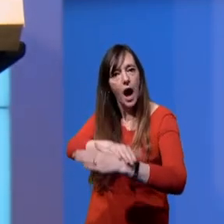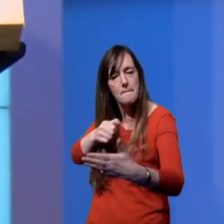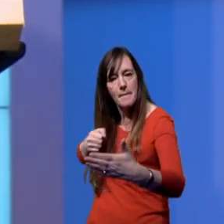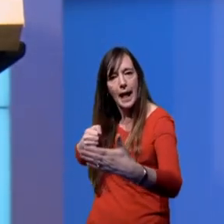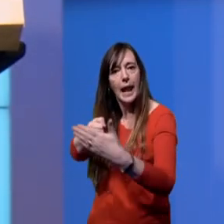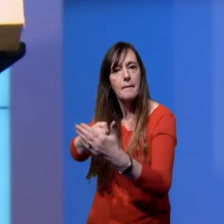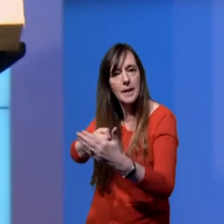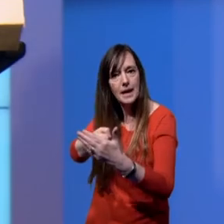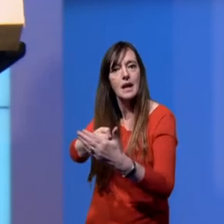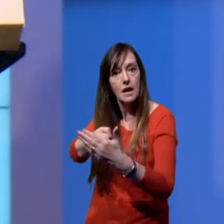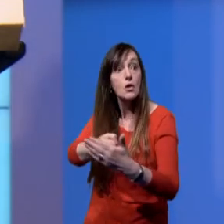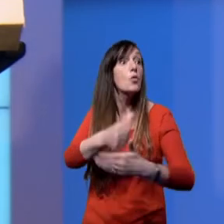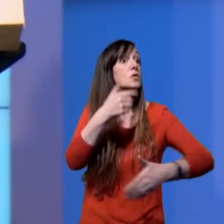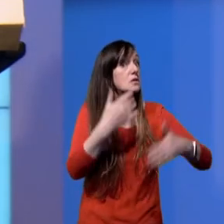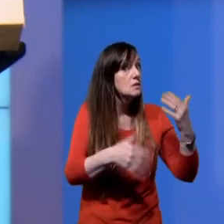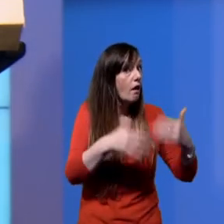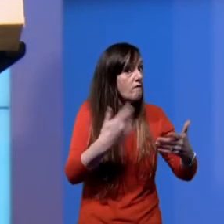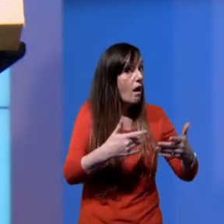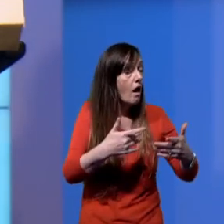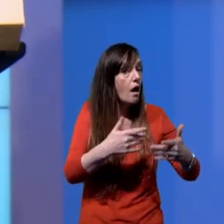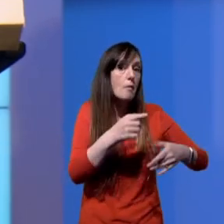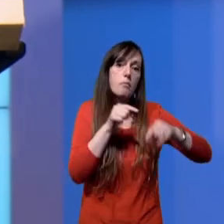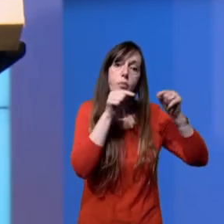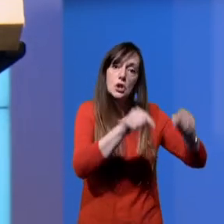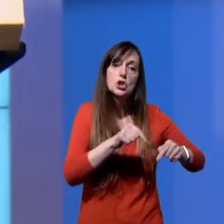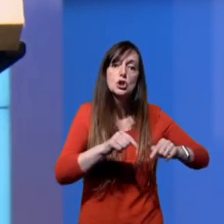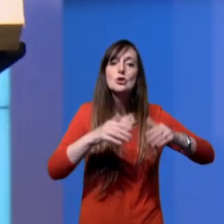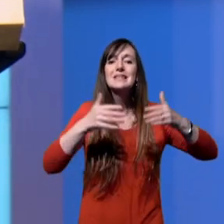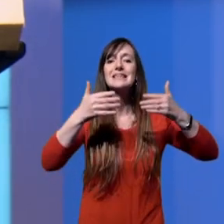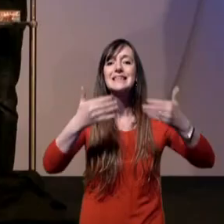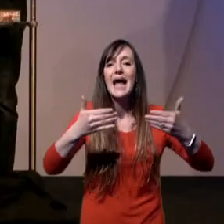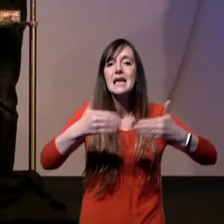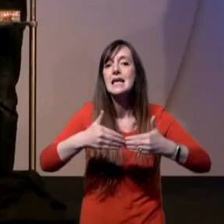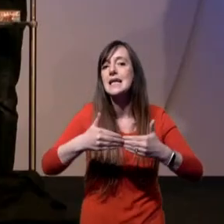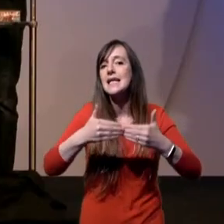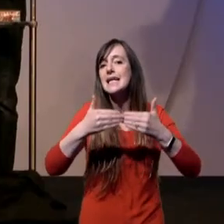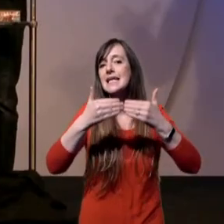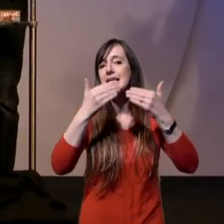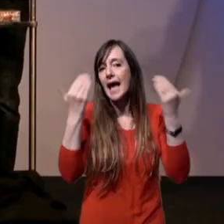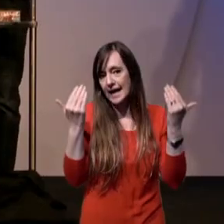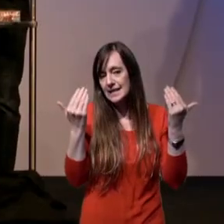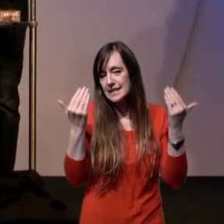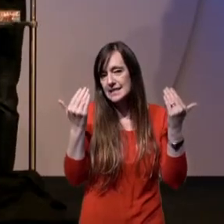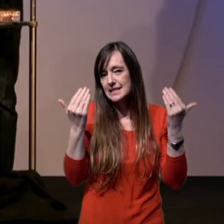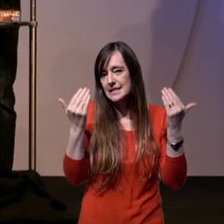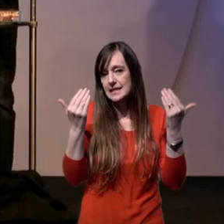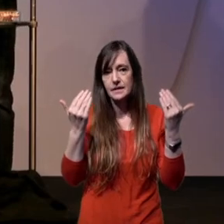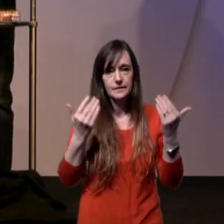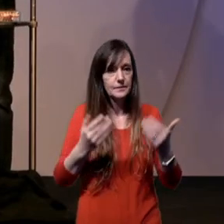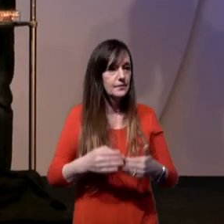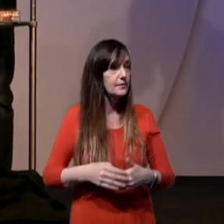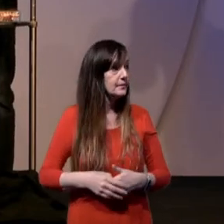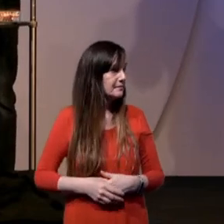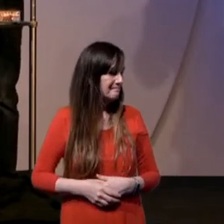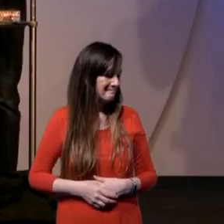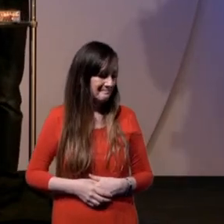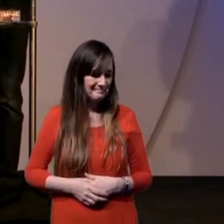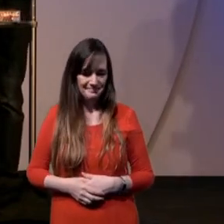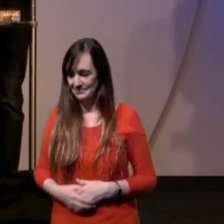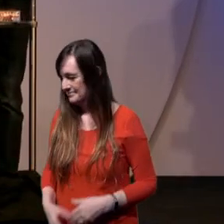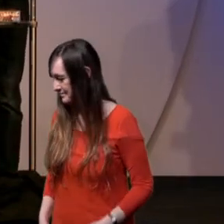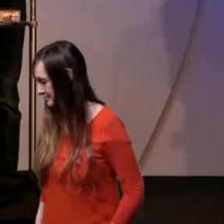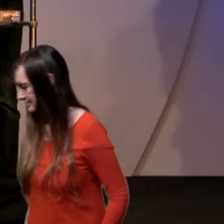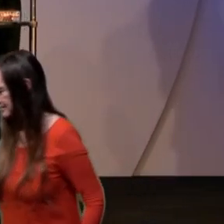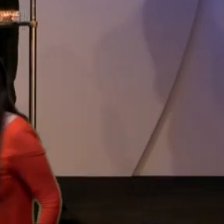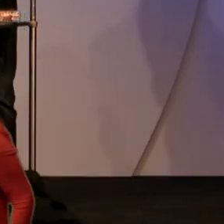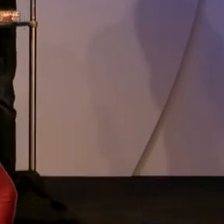will suffer persecution for 10 days? There's a few different things that could mean. Those 10 days,